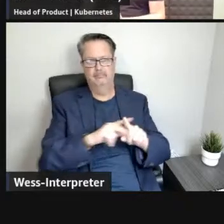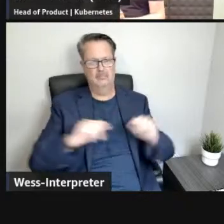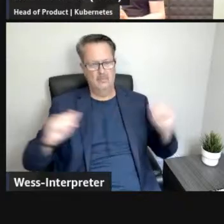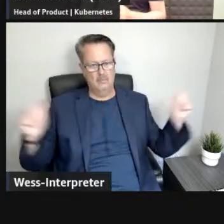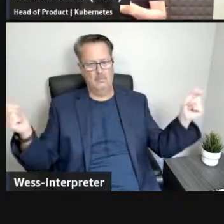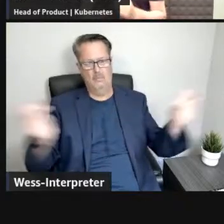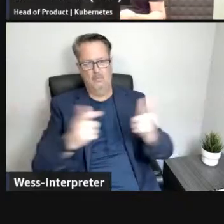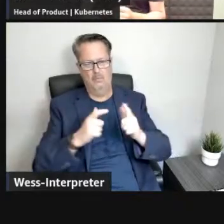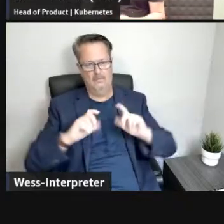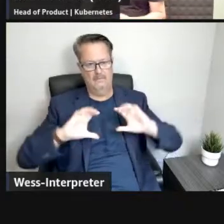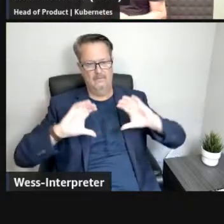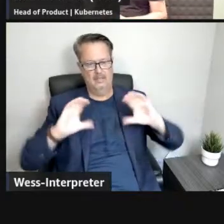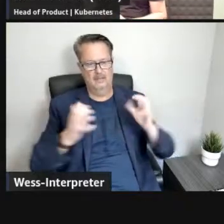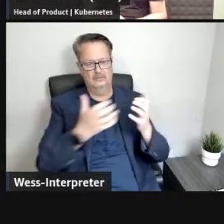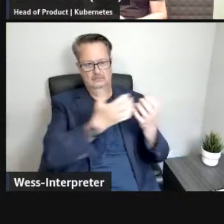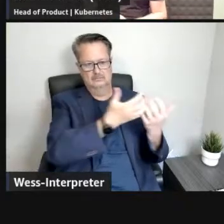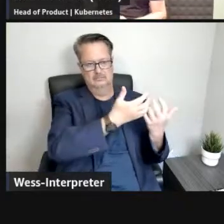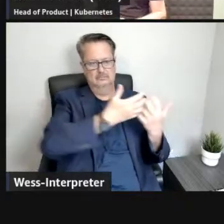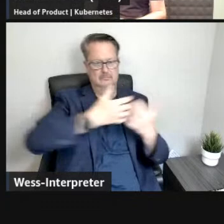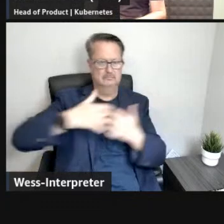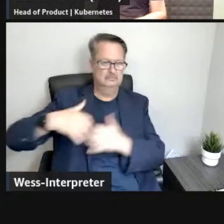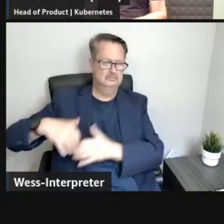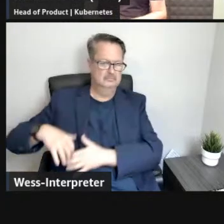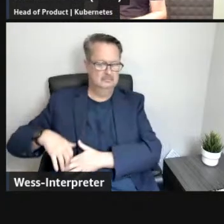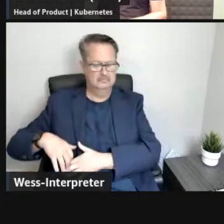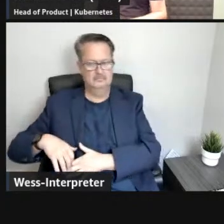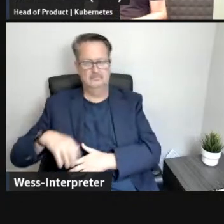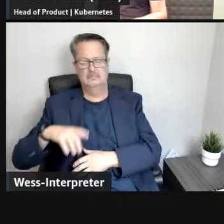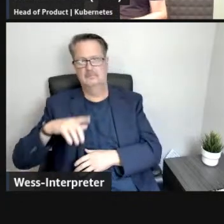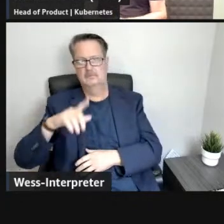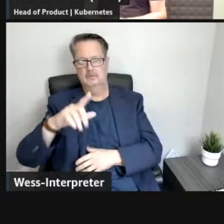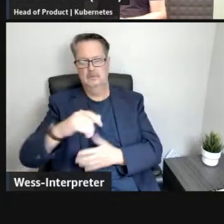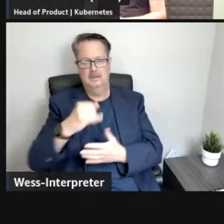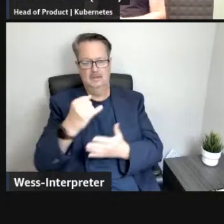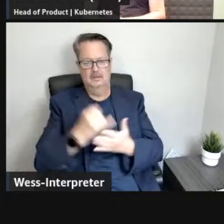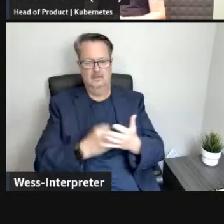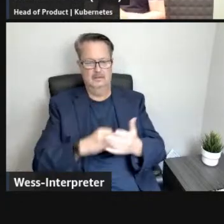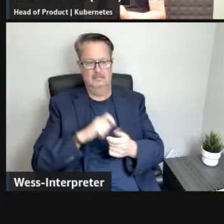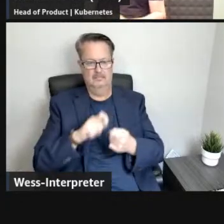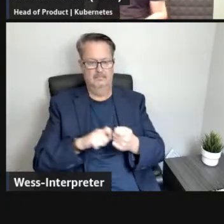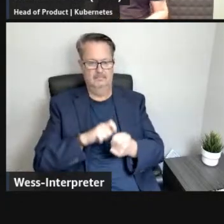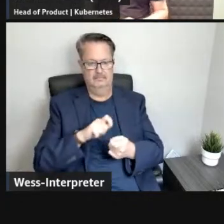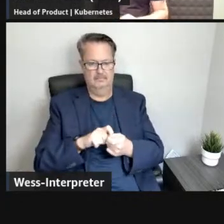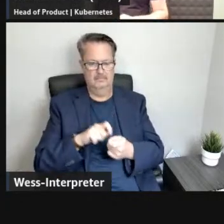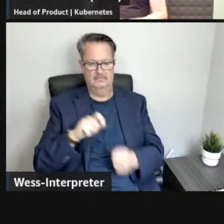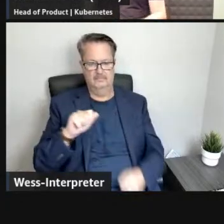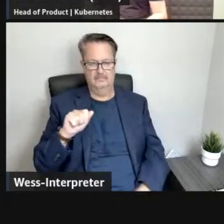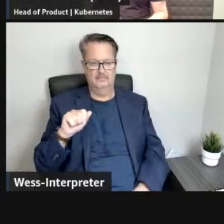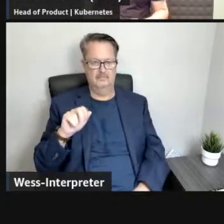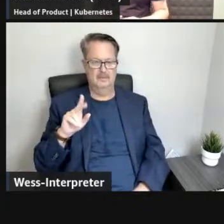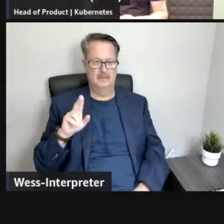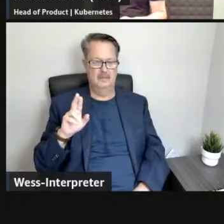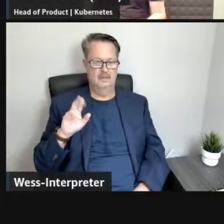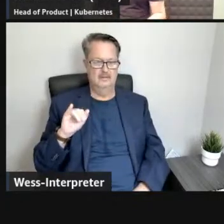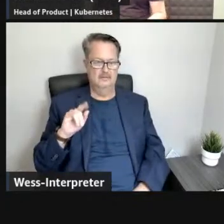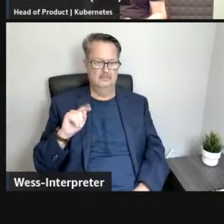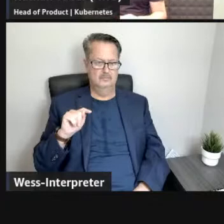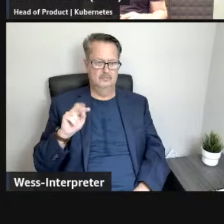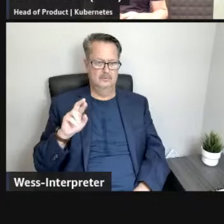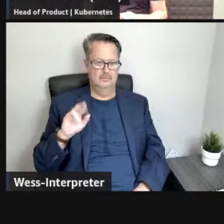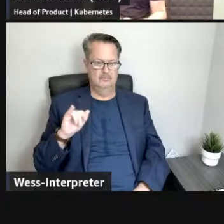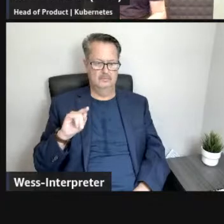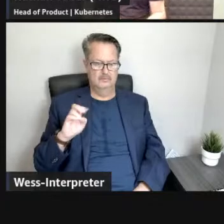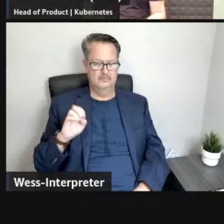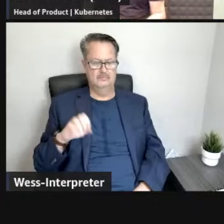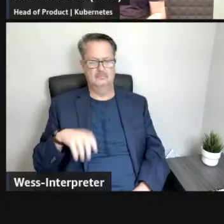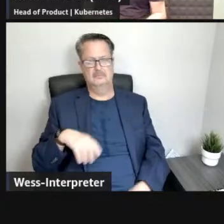can create fine-grained IAM permission policies based on attributes such as cluster name, namespace, or service account name,